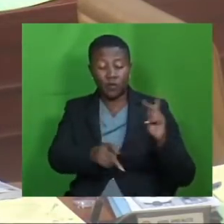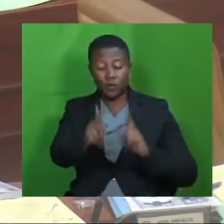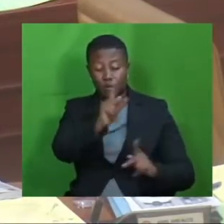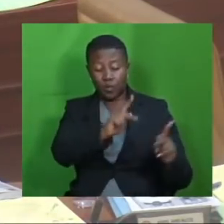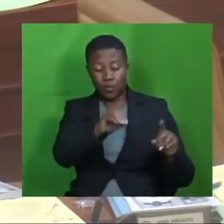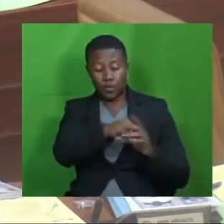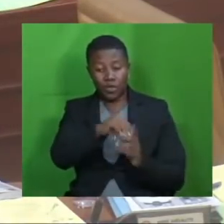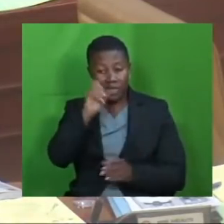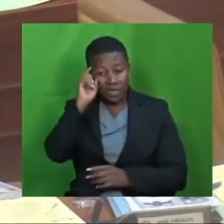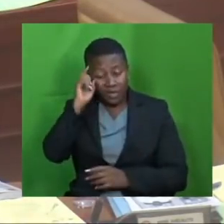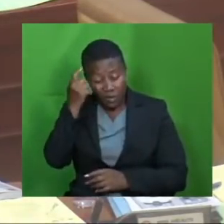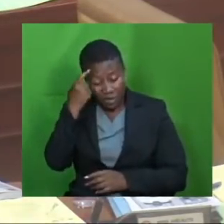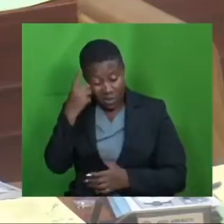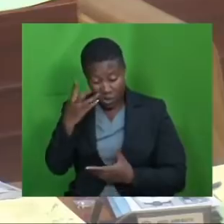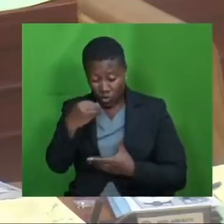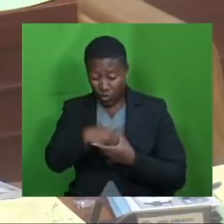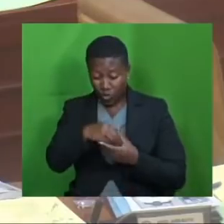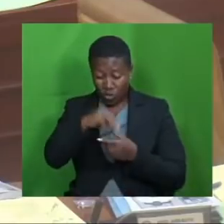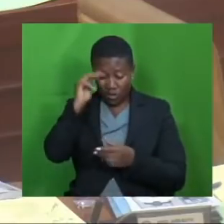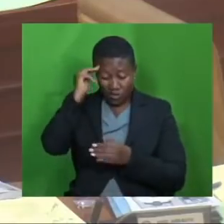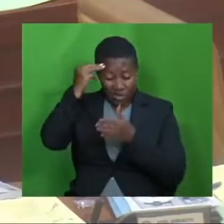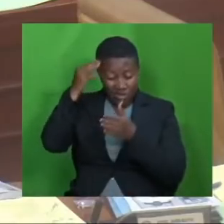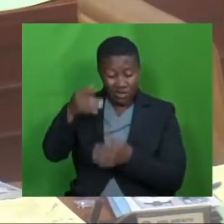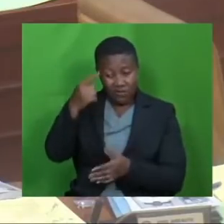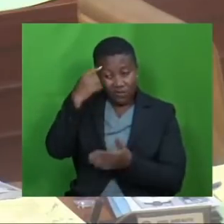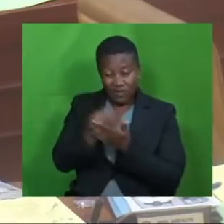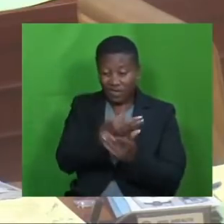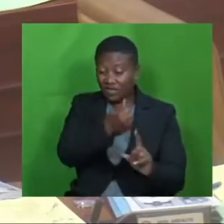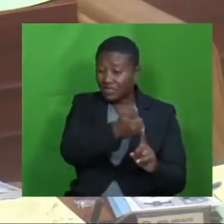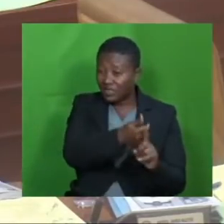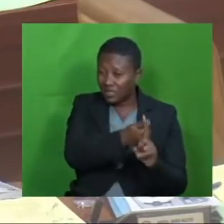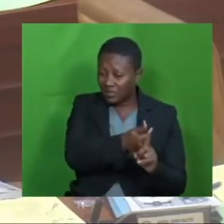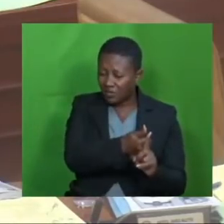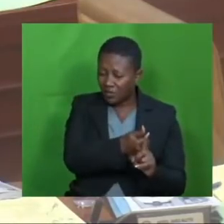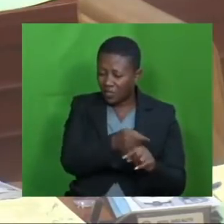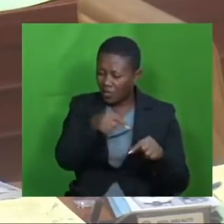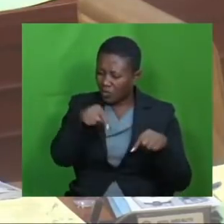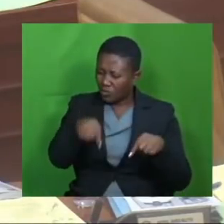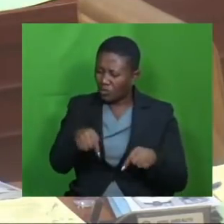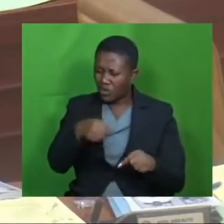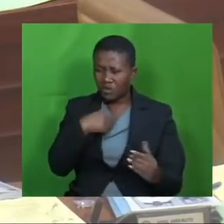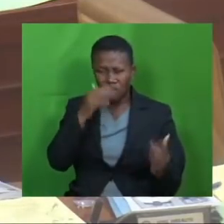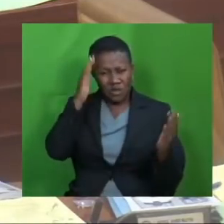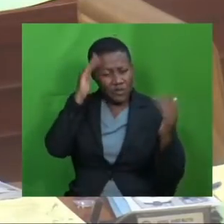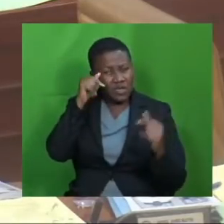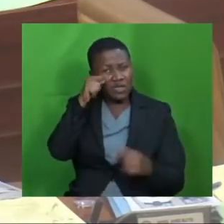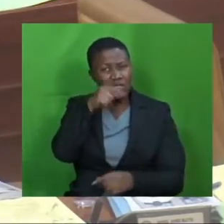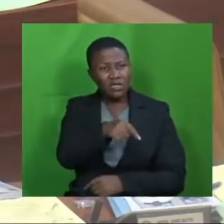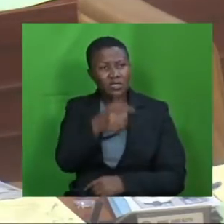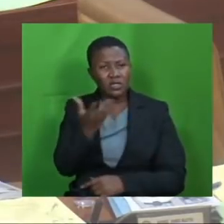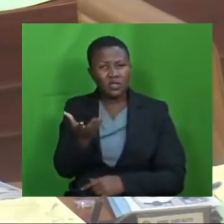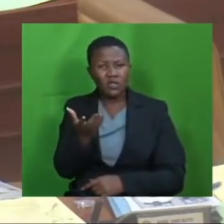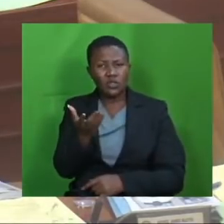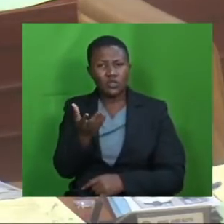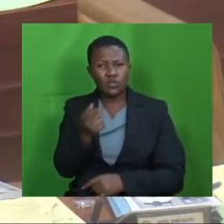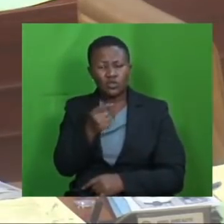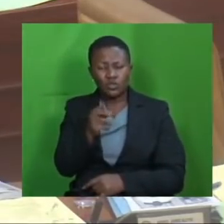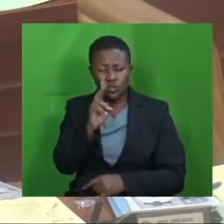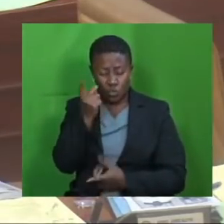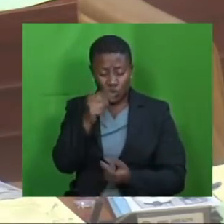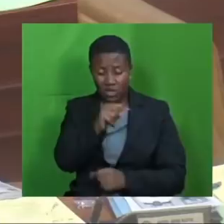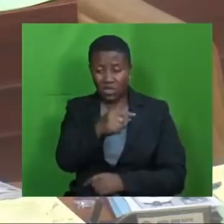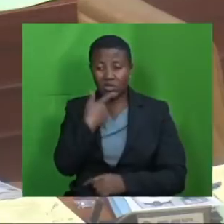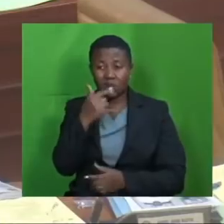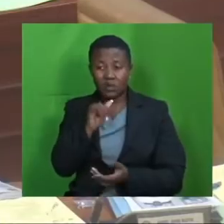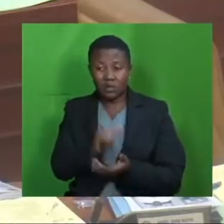Minister of Finance. Today, I expected him to have thanked this political minority when you said that